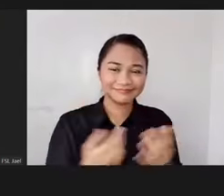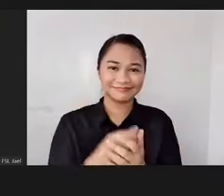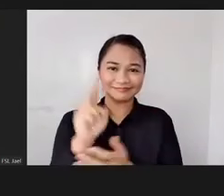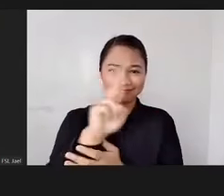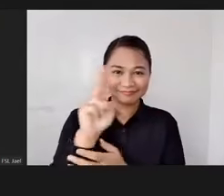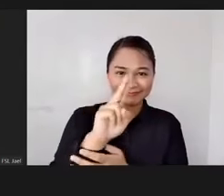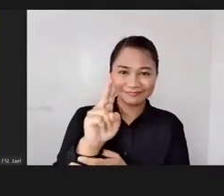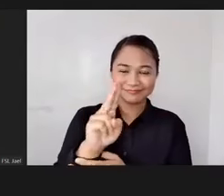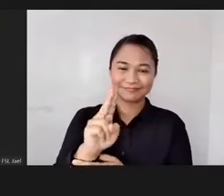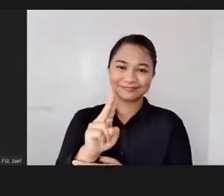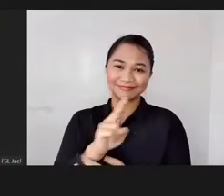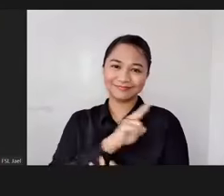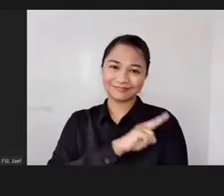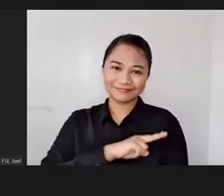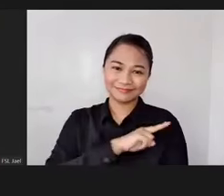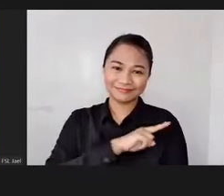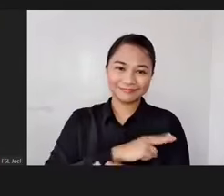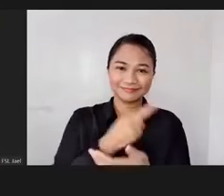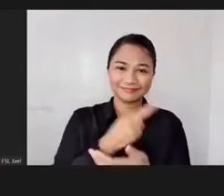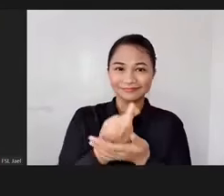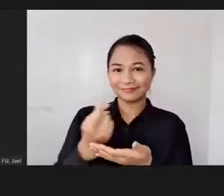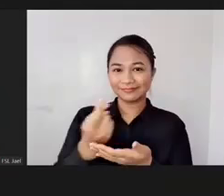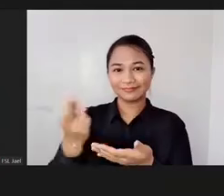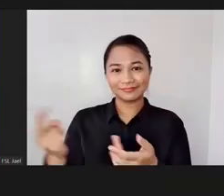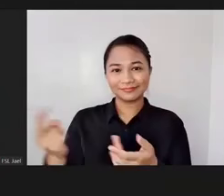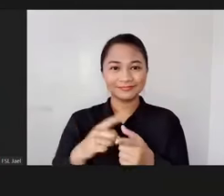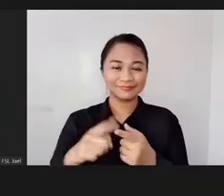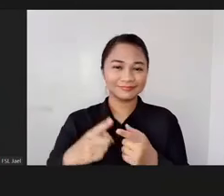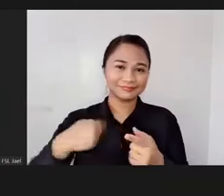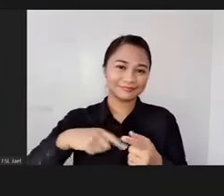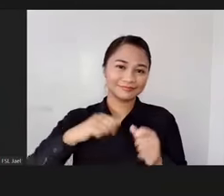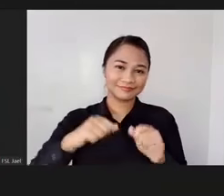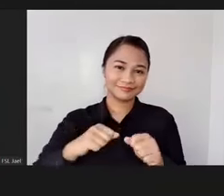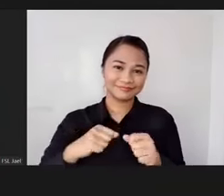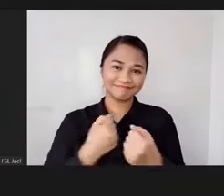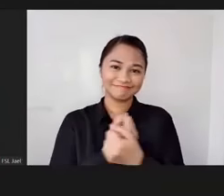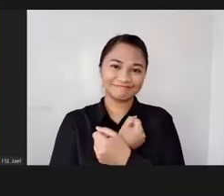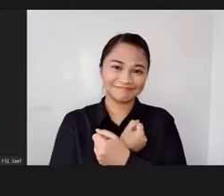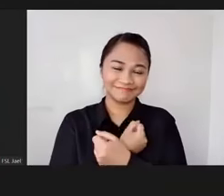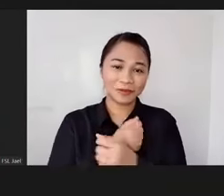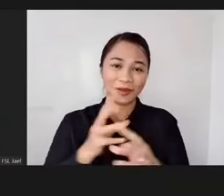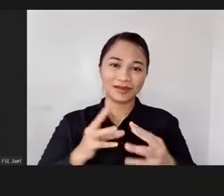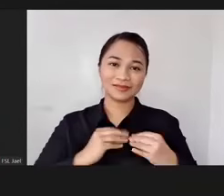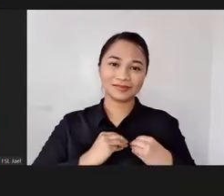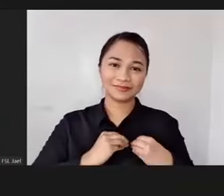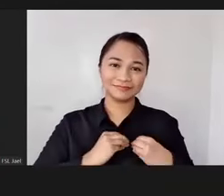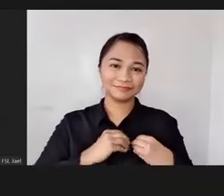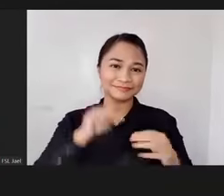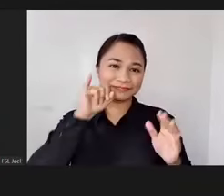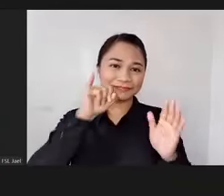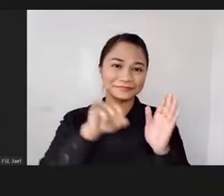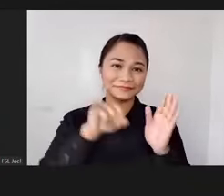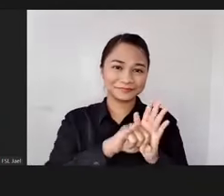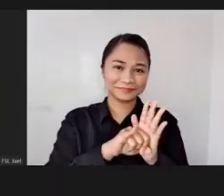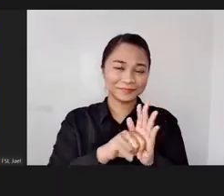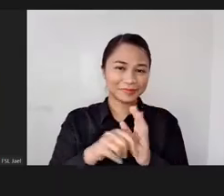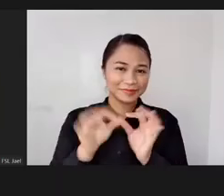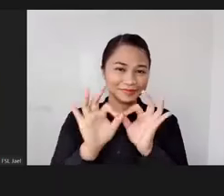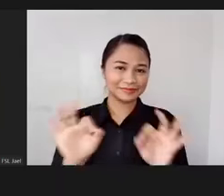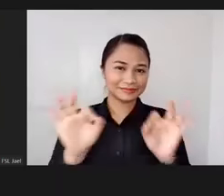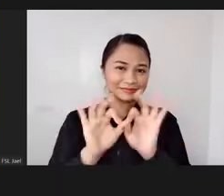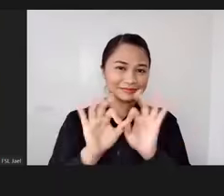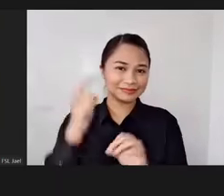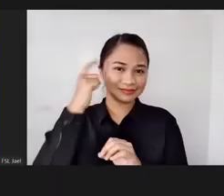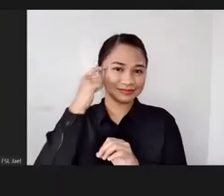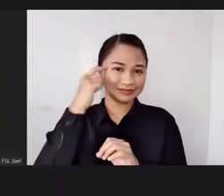reset in our mindset, in our strategy, so we can move forward towards a more inclusive society for our country.